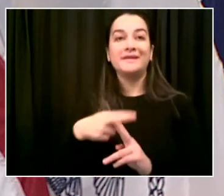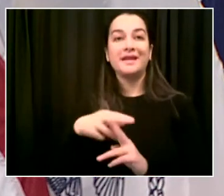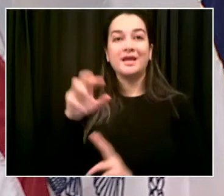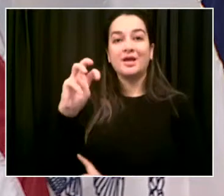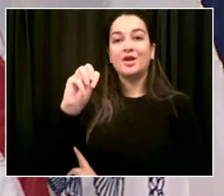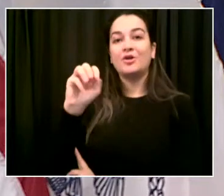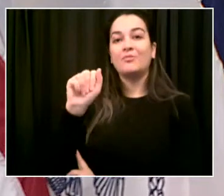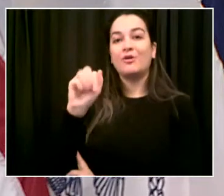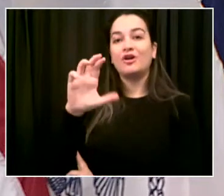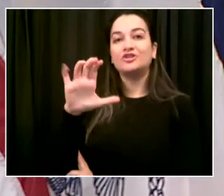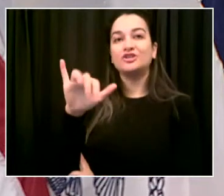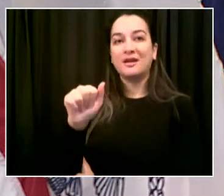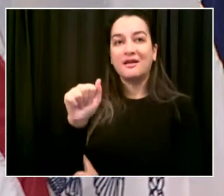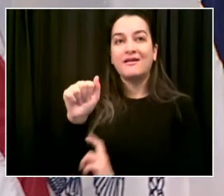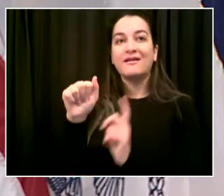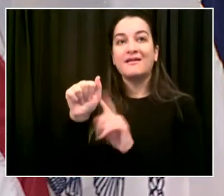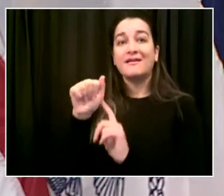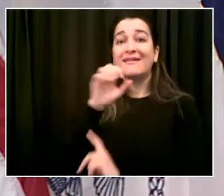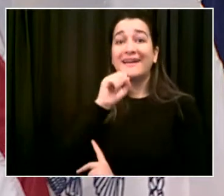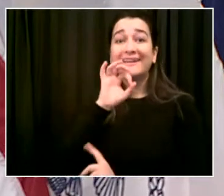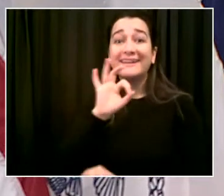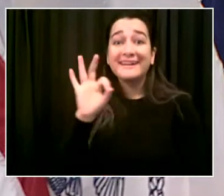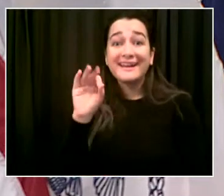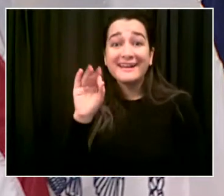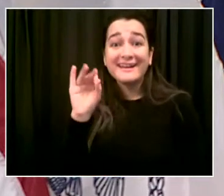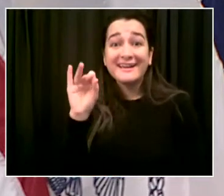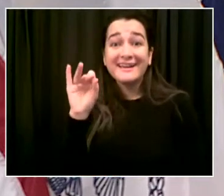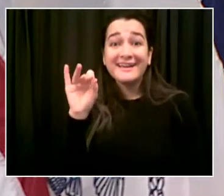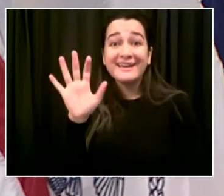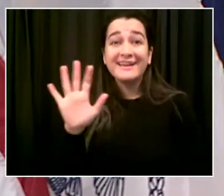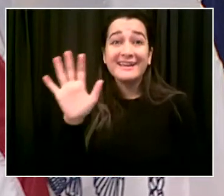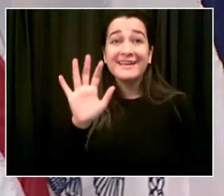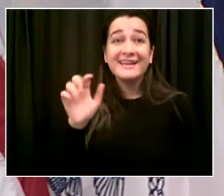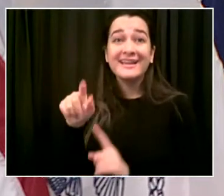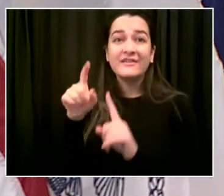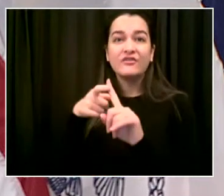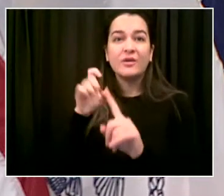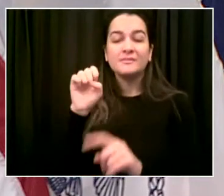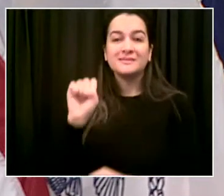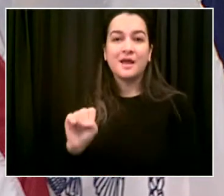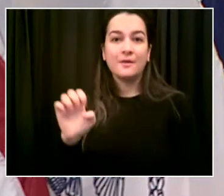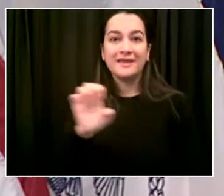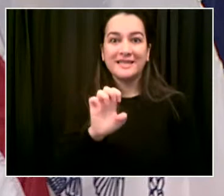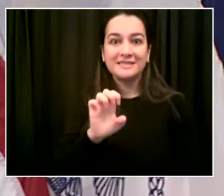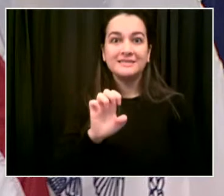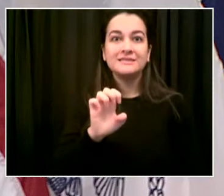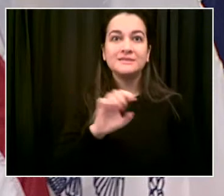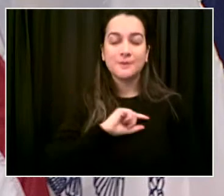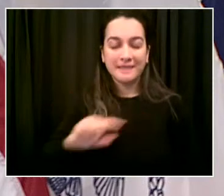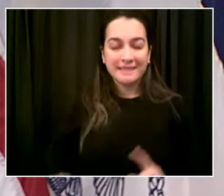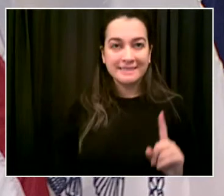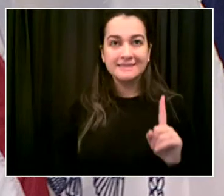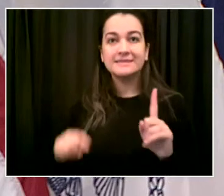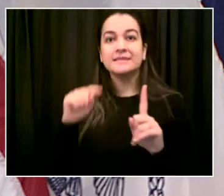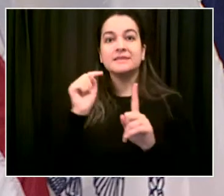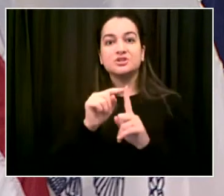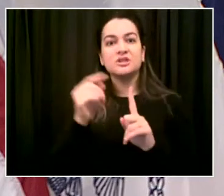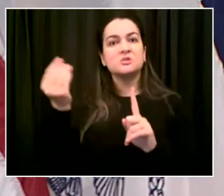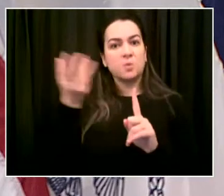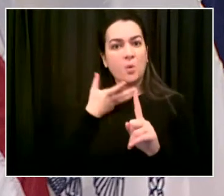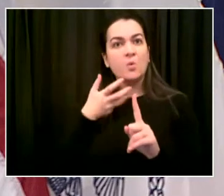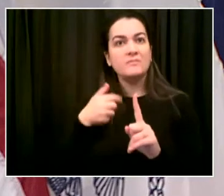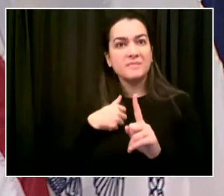her family, talked to me about everything that happened in her life, told me that she lived in fear of this